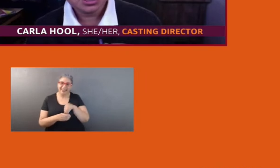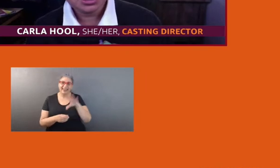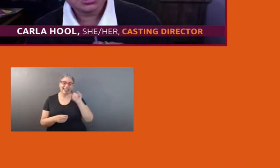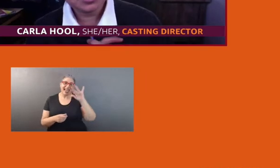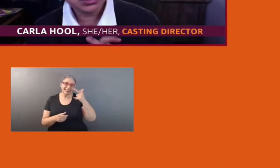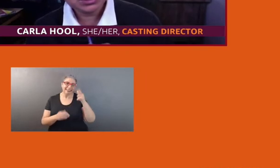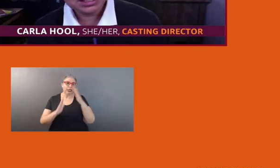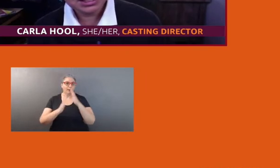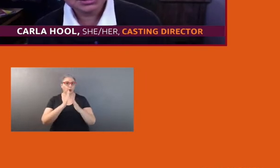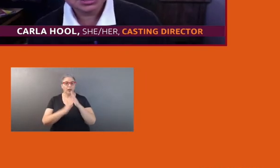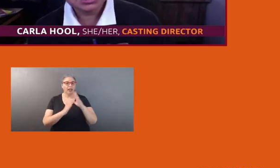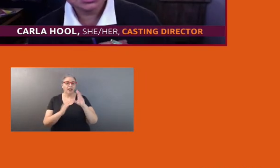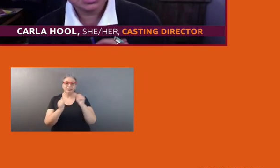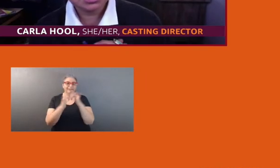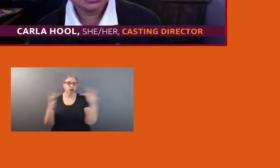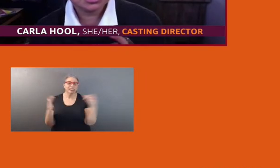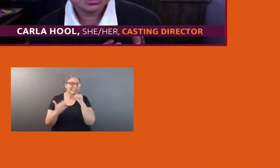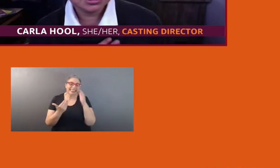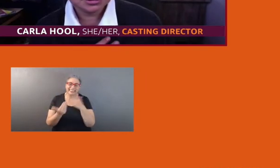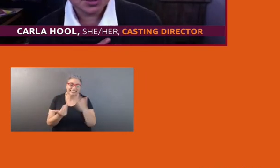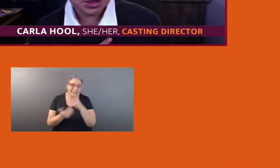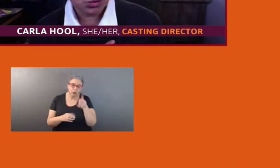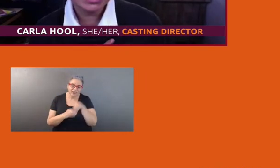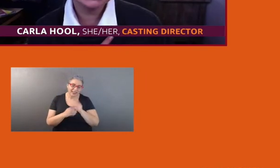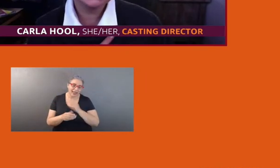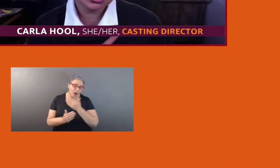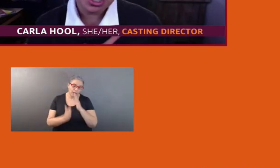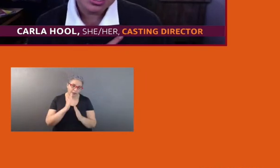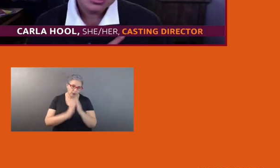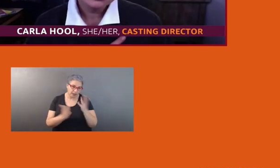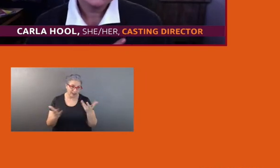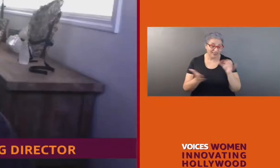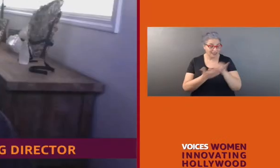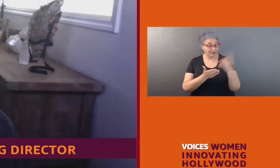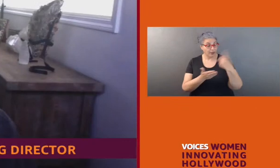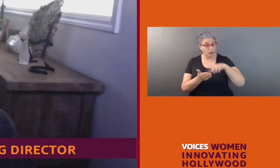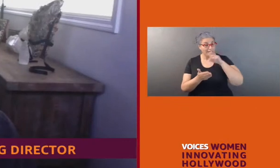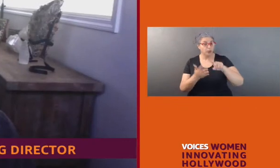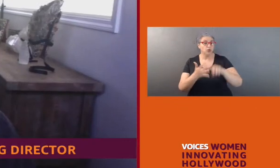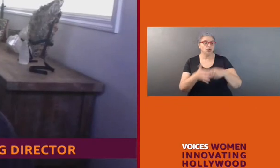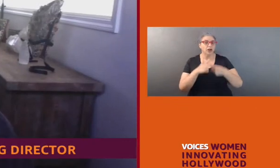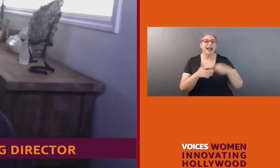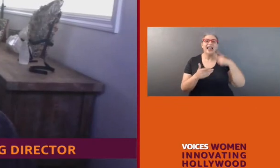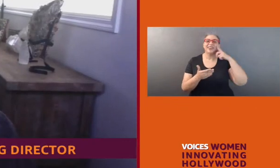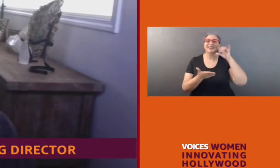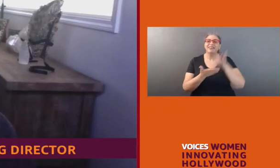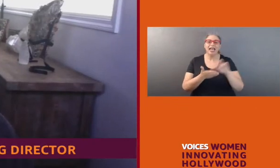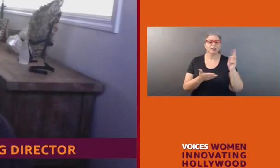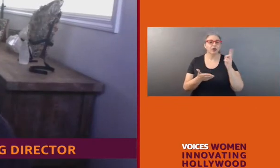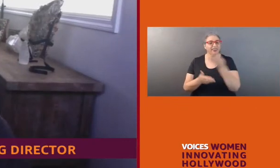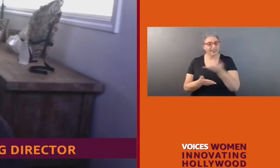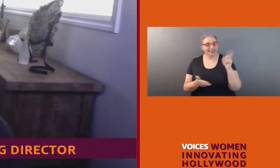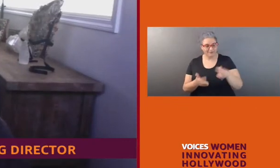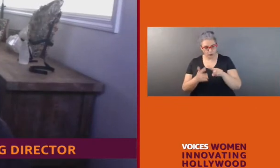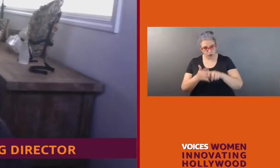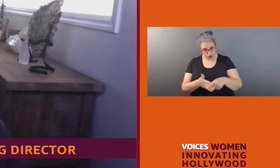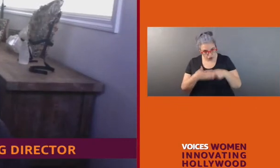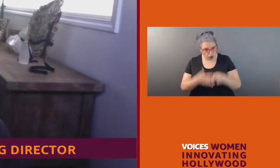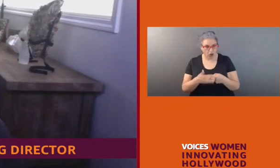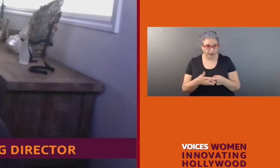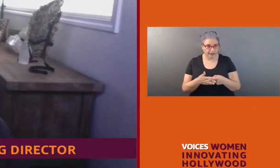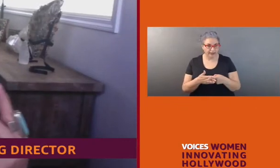casting community is something we need to start. I think that's where things need to start